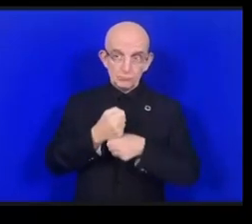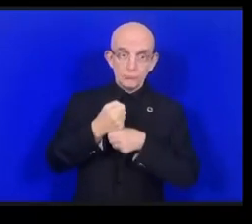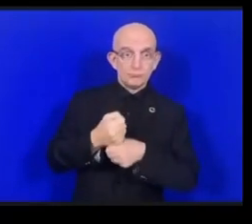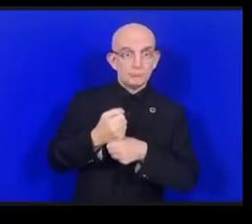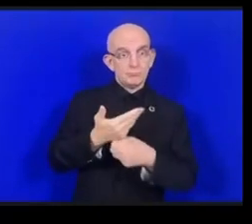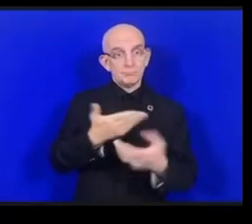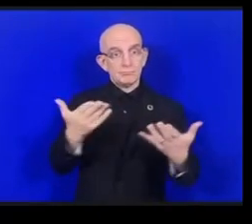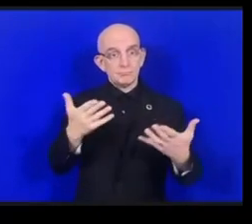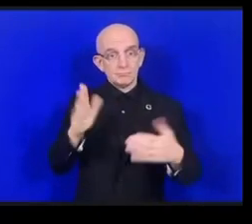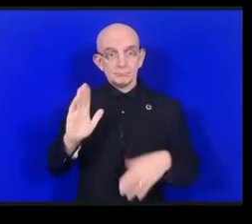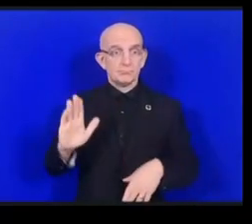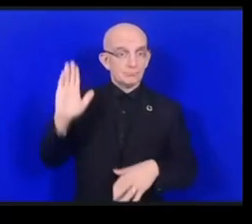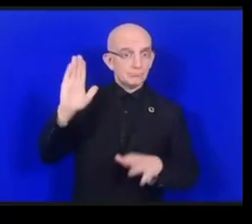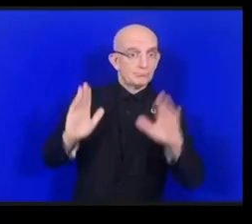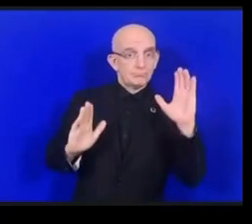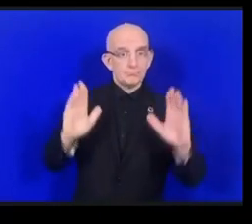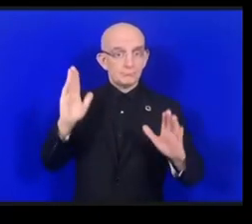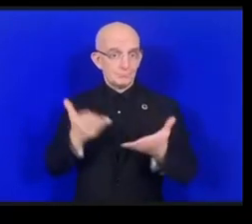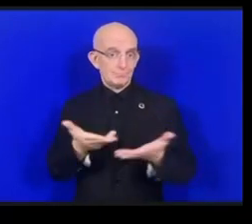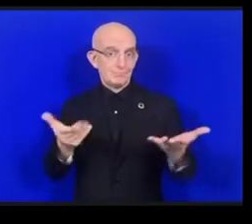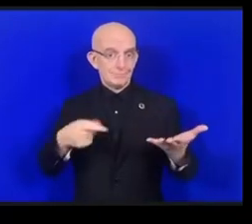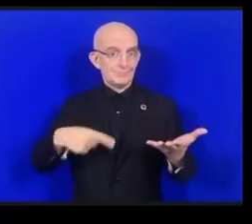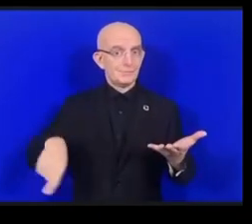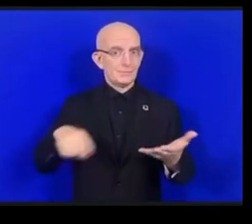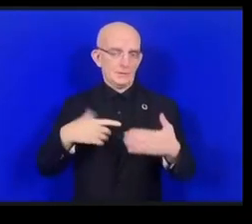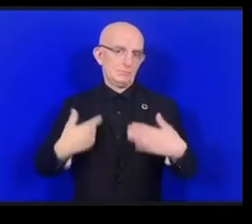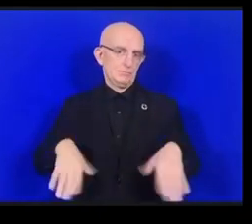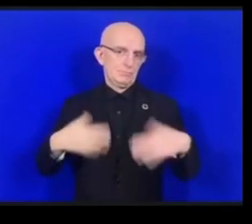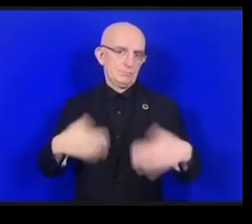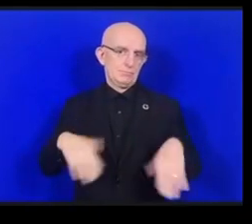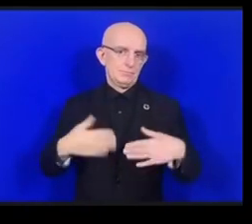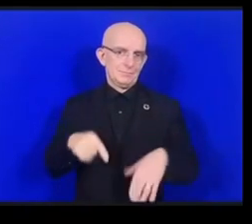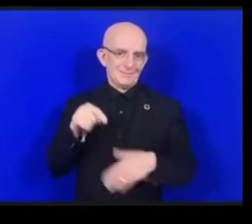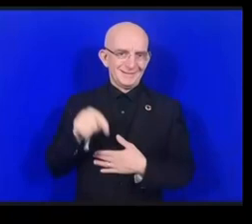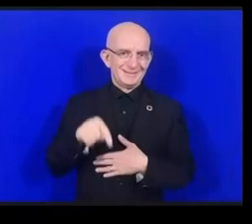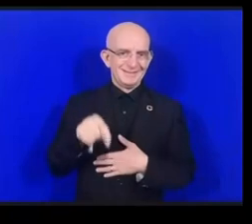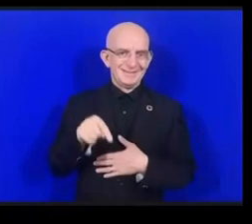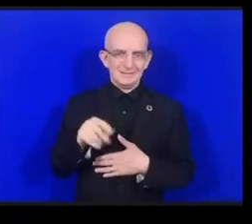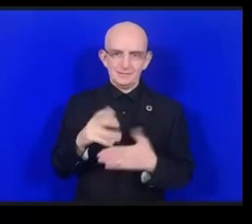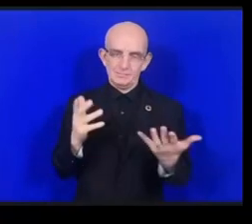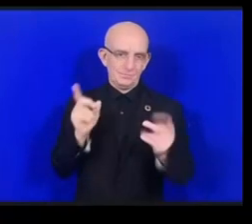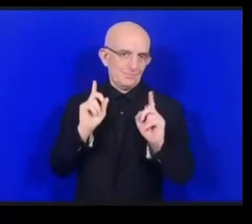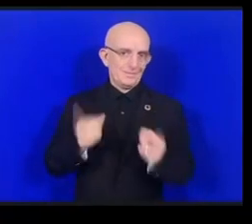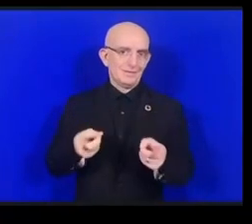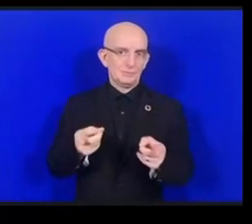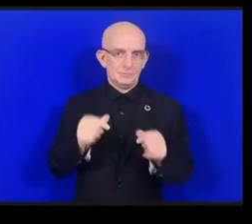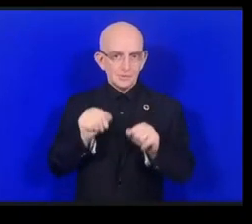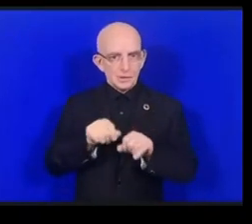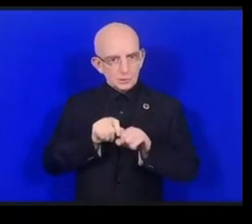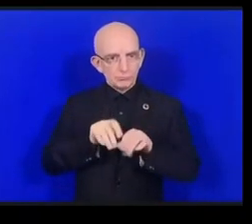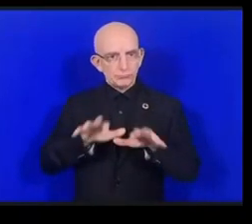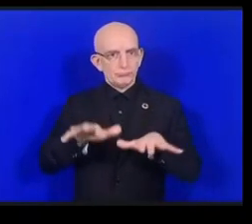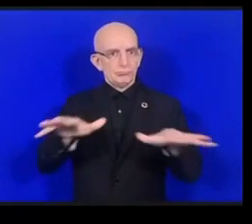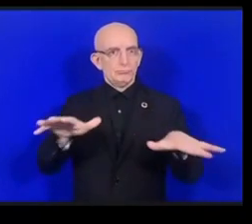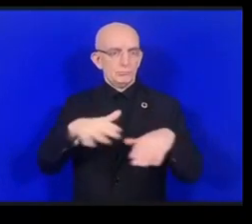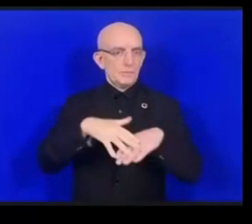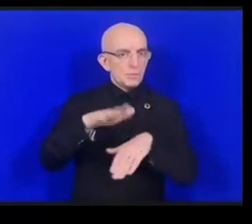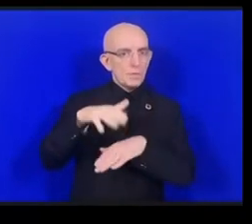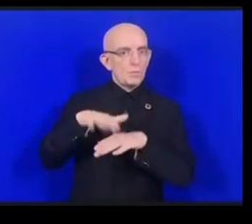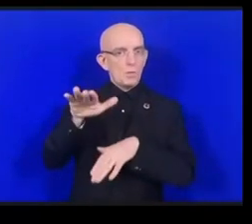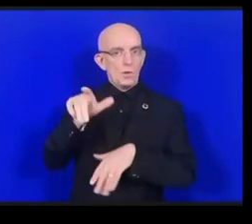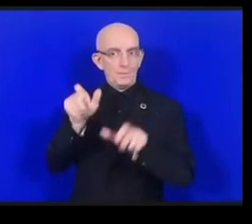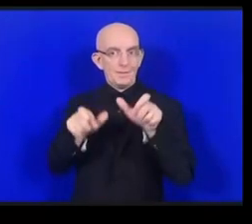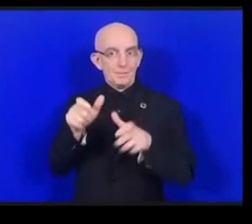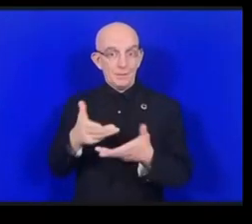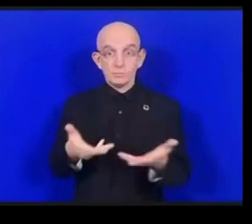to uh uh to reach out to Mo people because uh uh